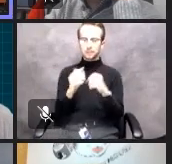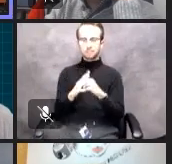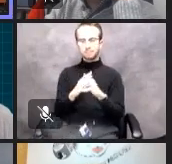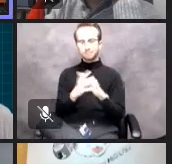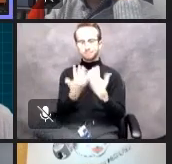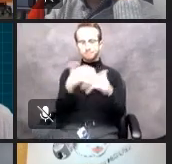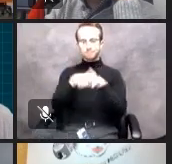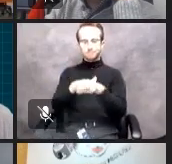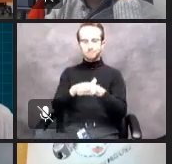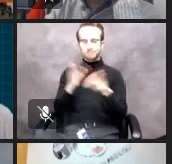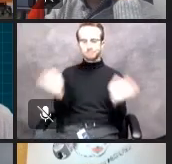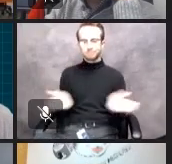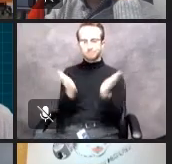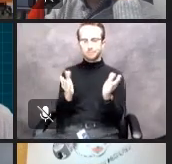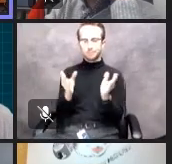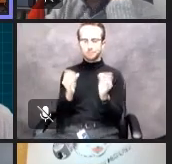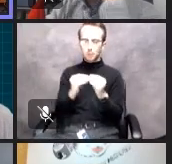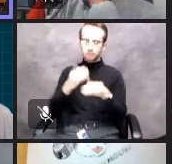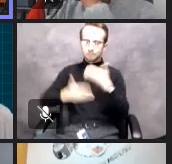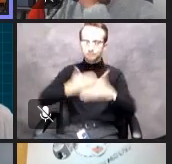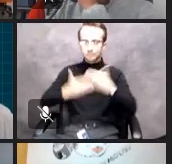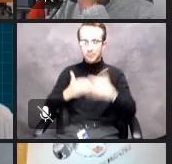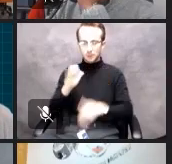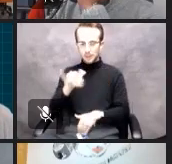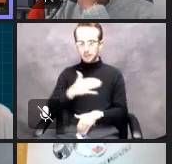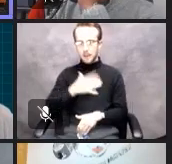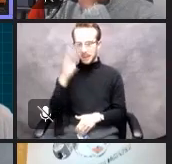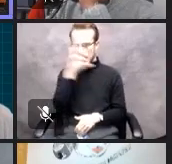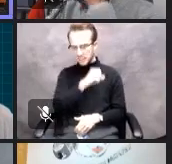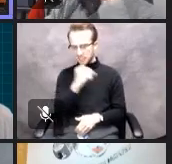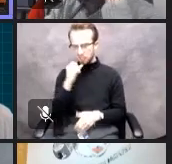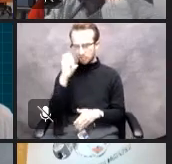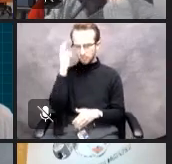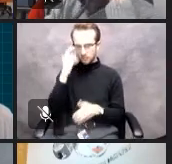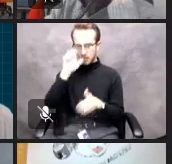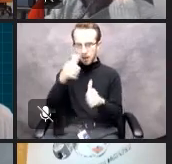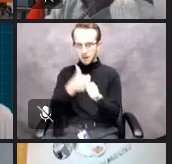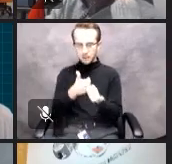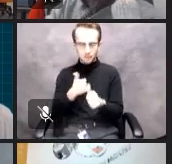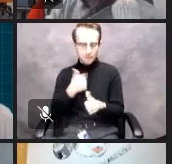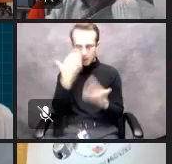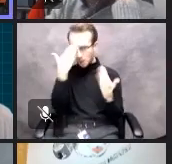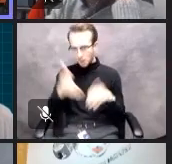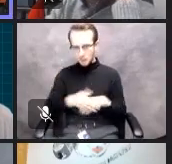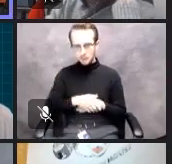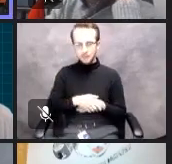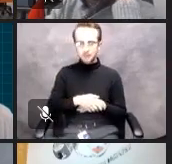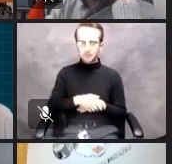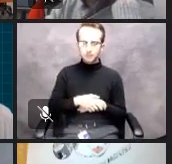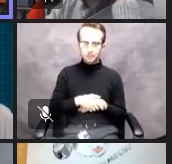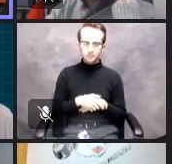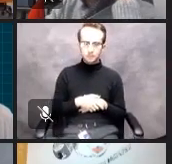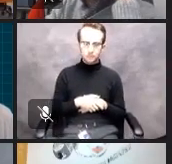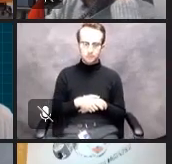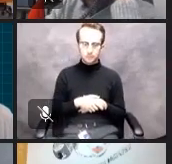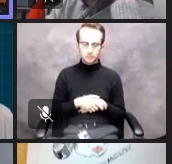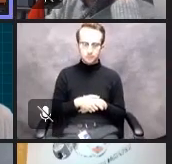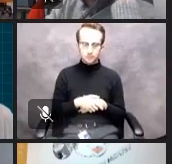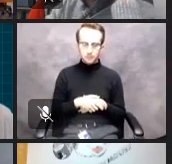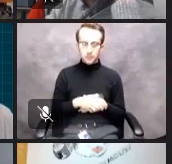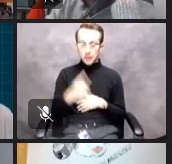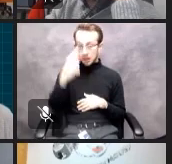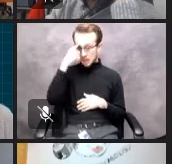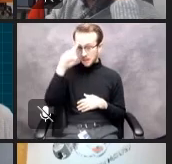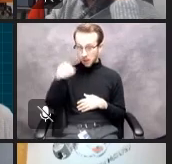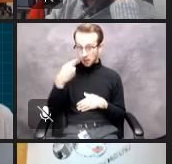my guess as to why they did it, but I don't know. I think the only way to change it now